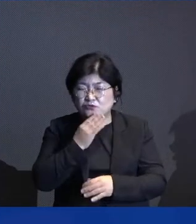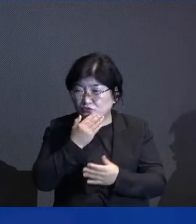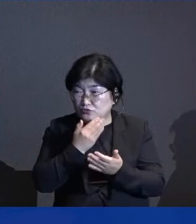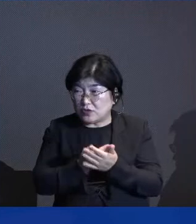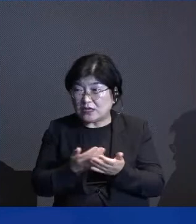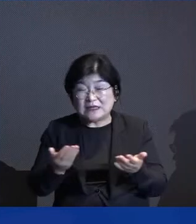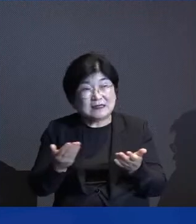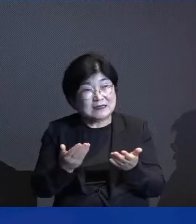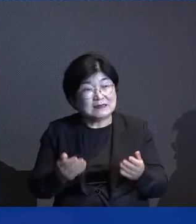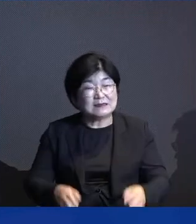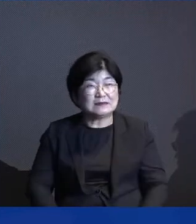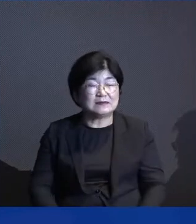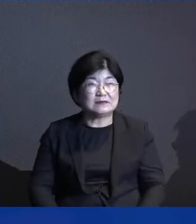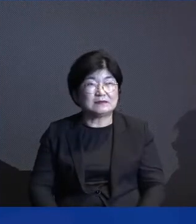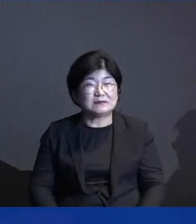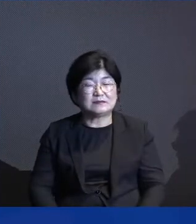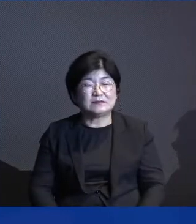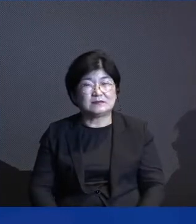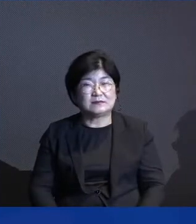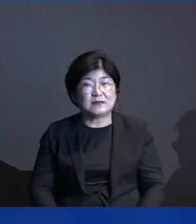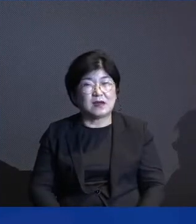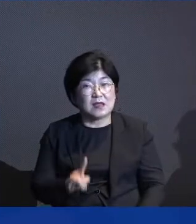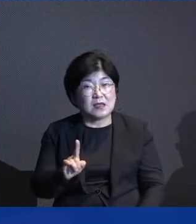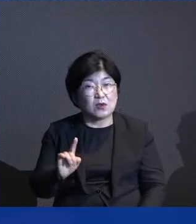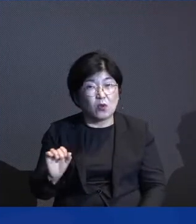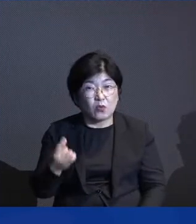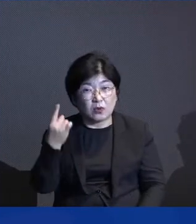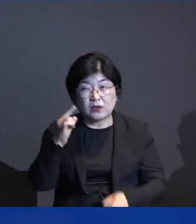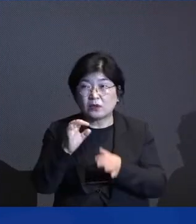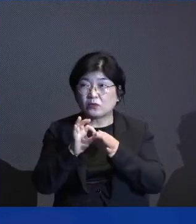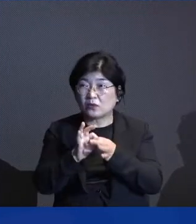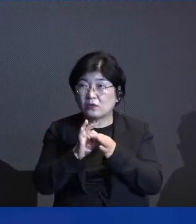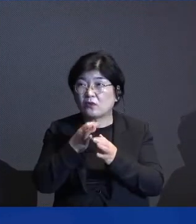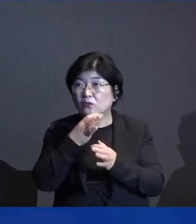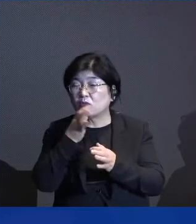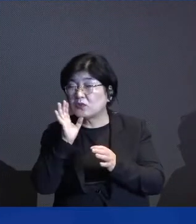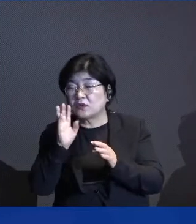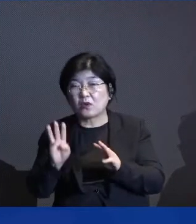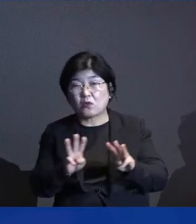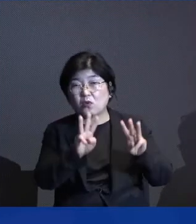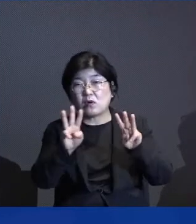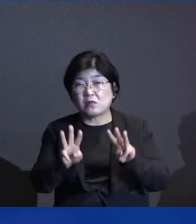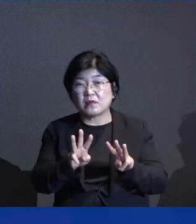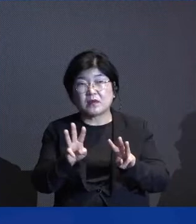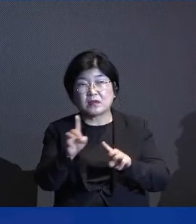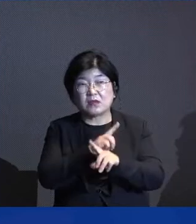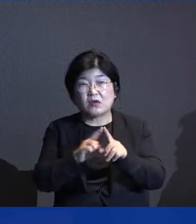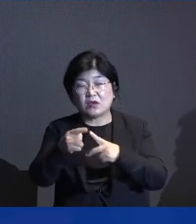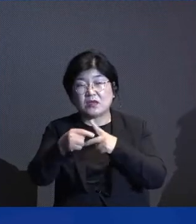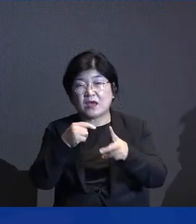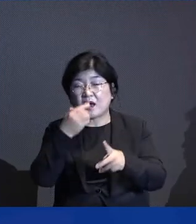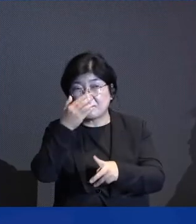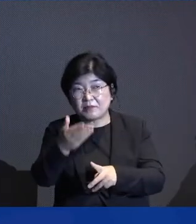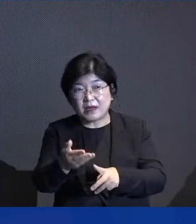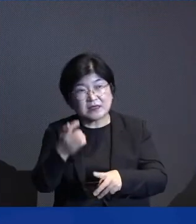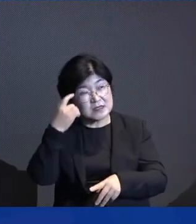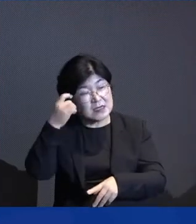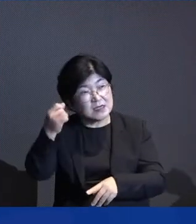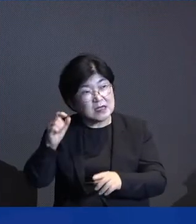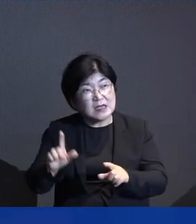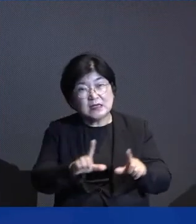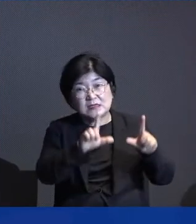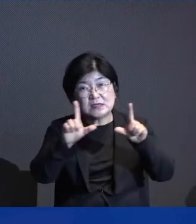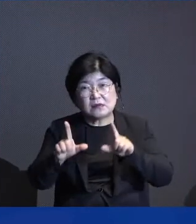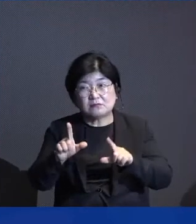better understand older adults' well-being and their way of living. And in